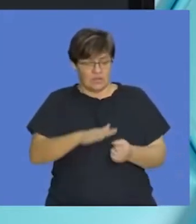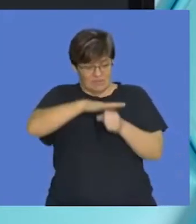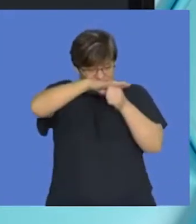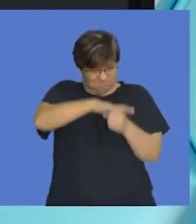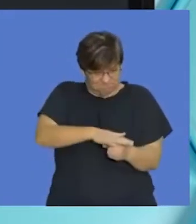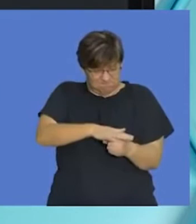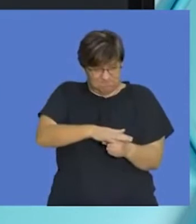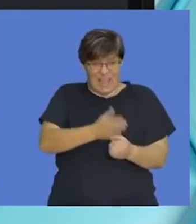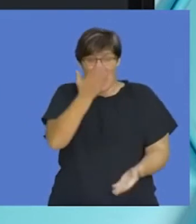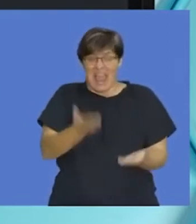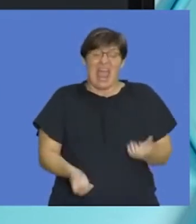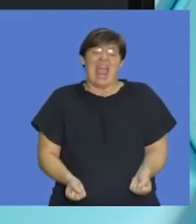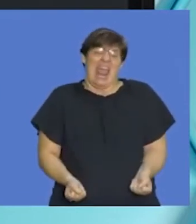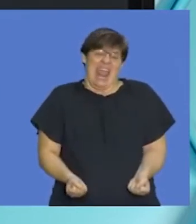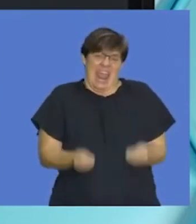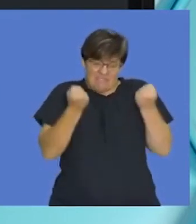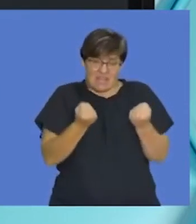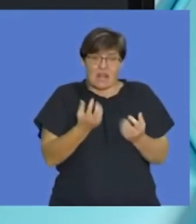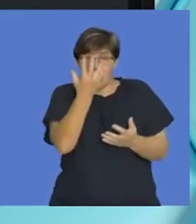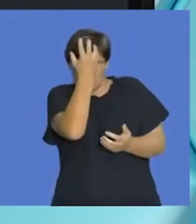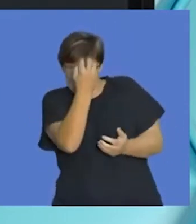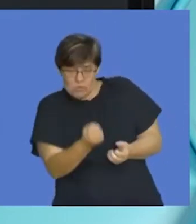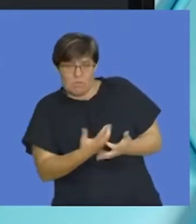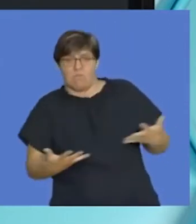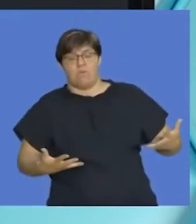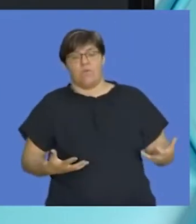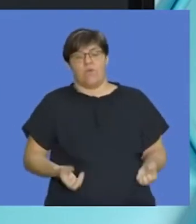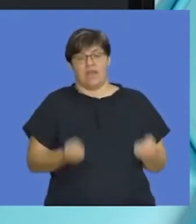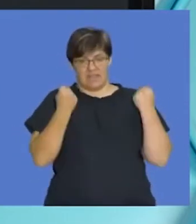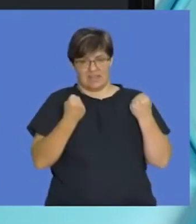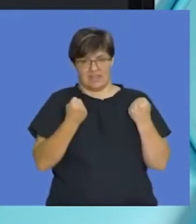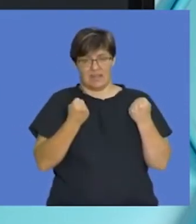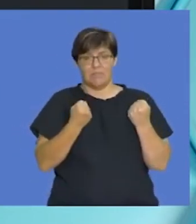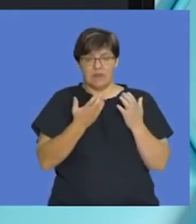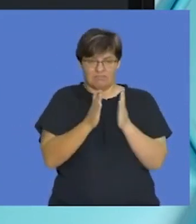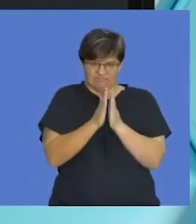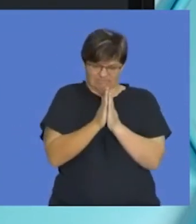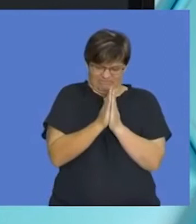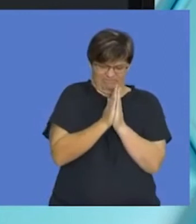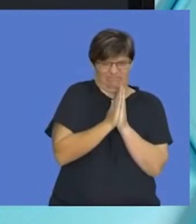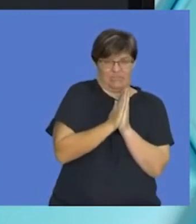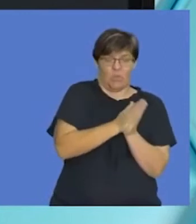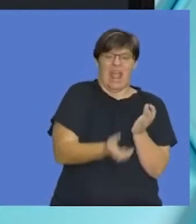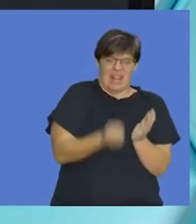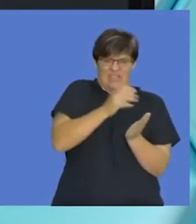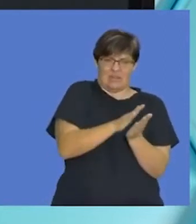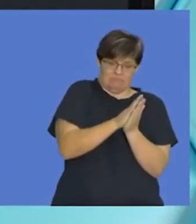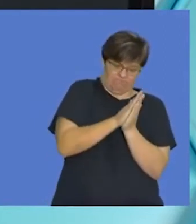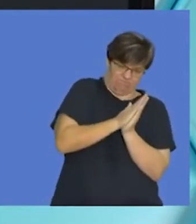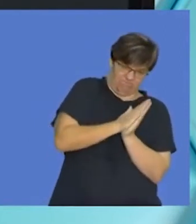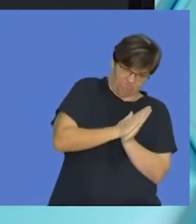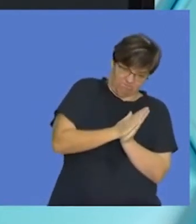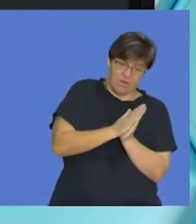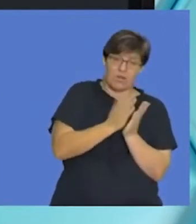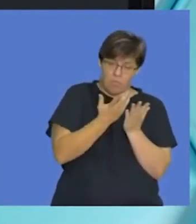the heavier it is, the bigger the force it exerts on the ground. The closer the two surfaces can become, and the